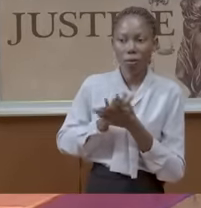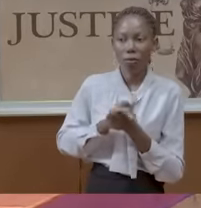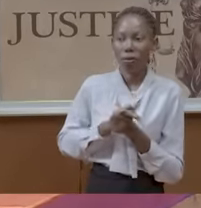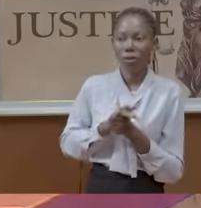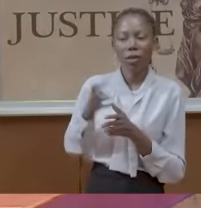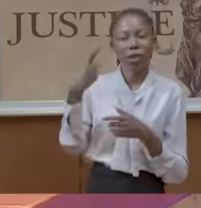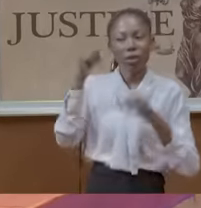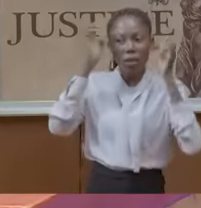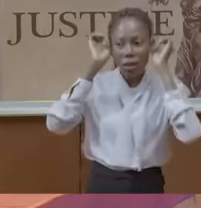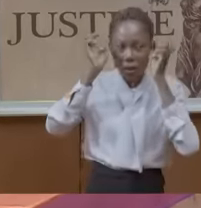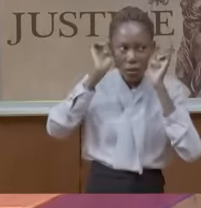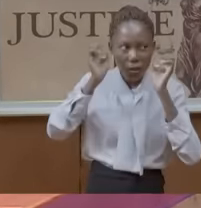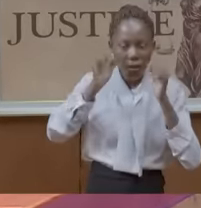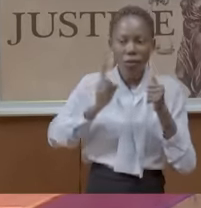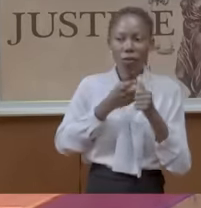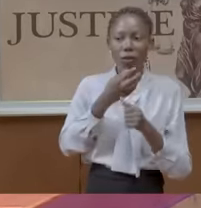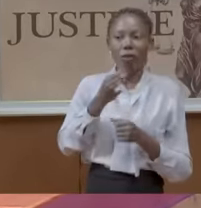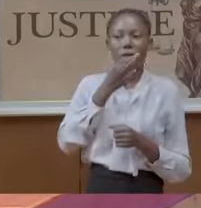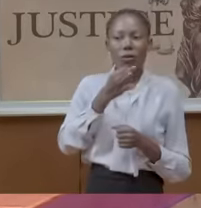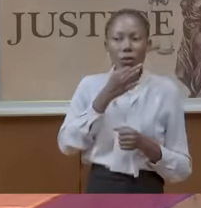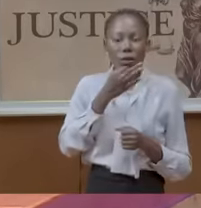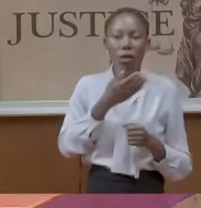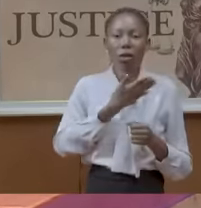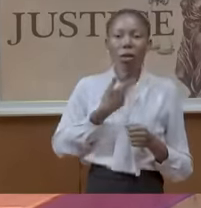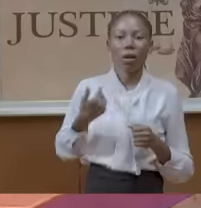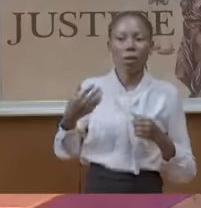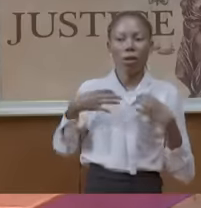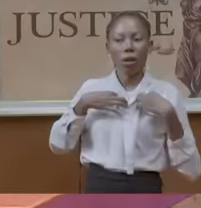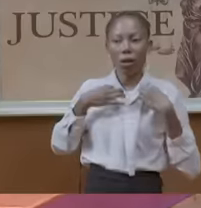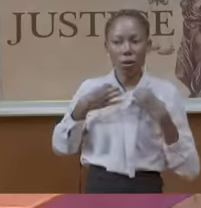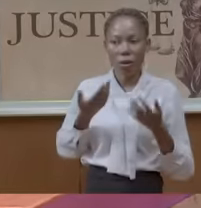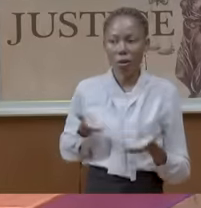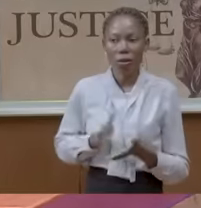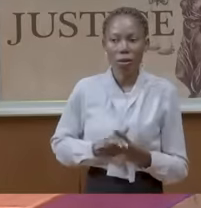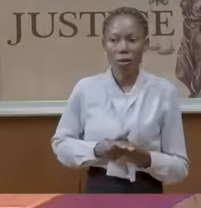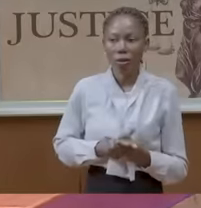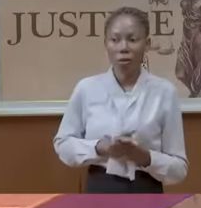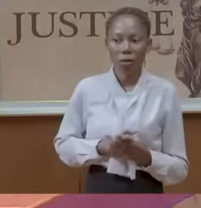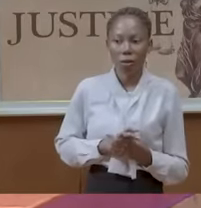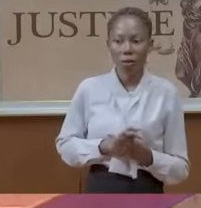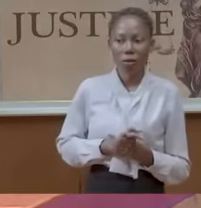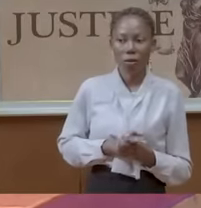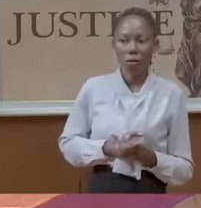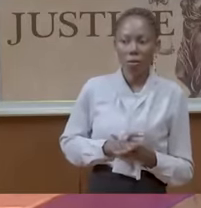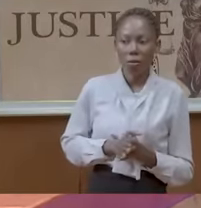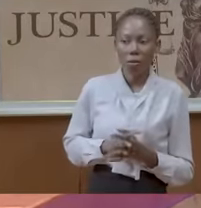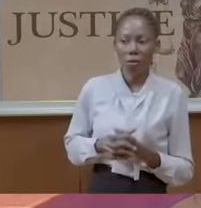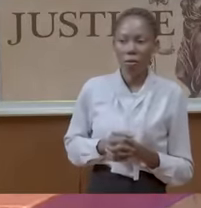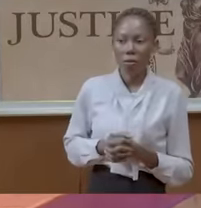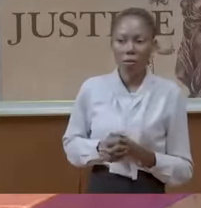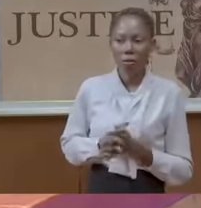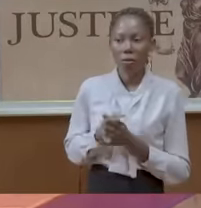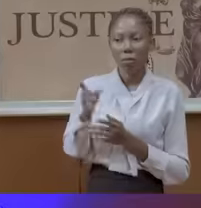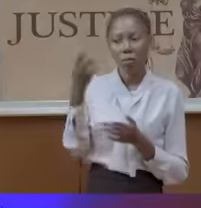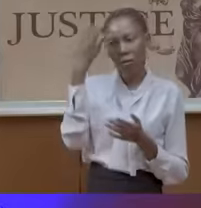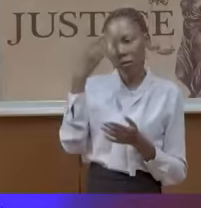They are education, they are feeding, they are clothing, and I don't know whatever you can help me with, ma'am, because this